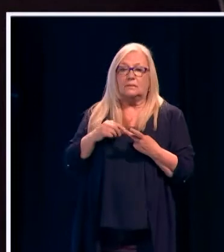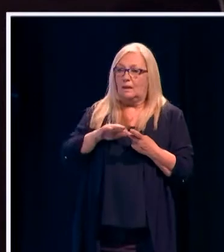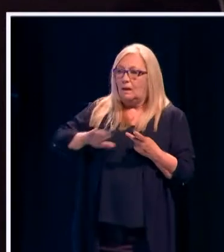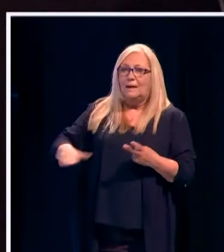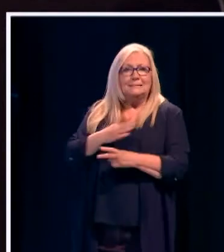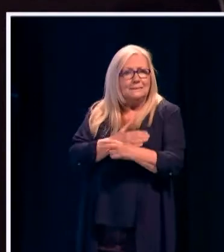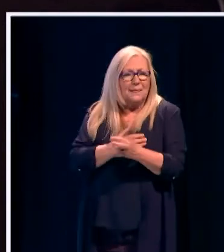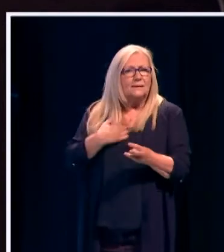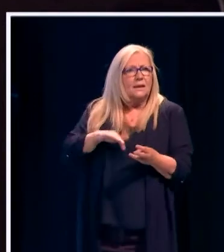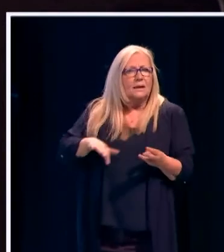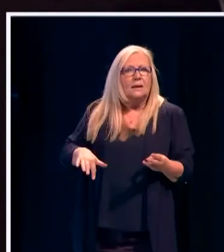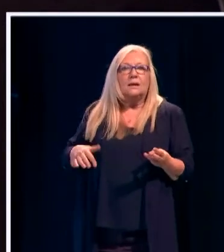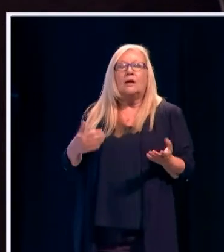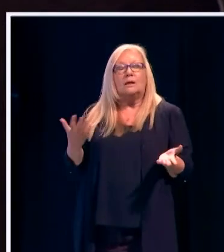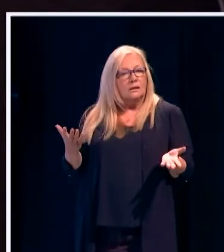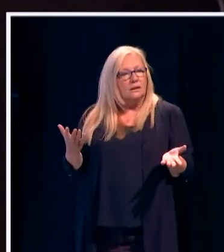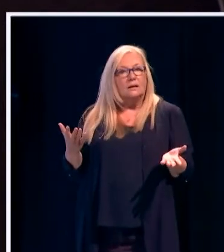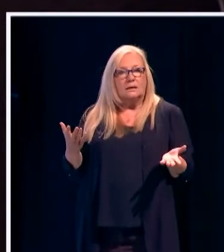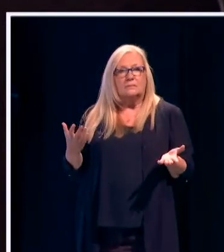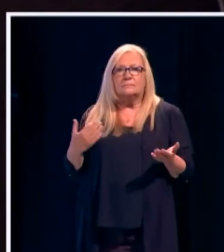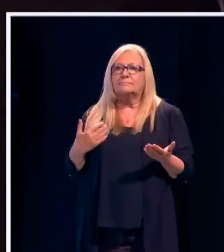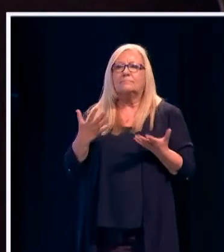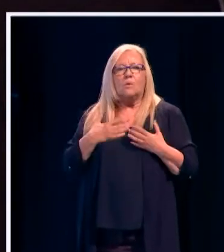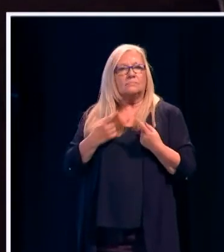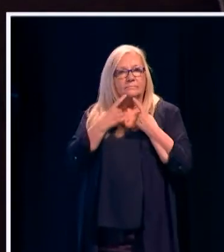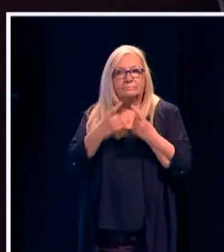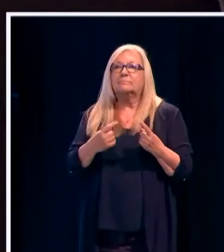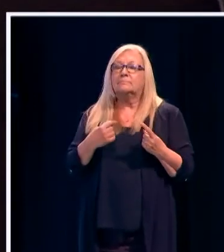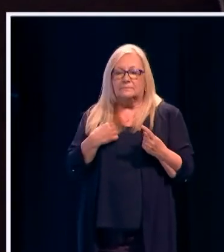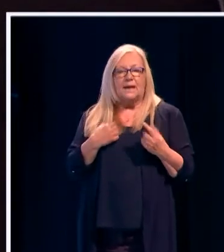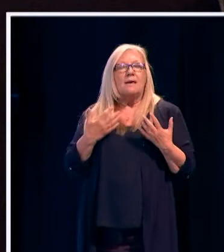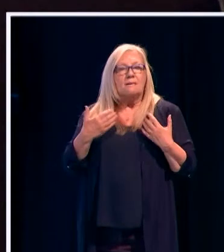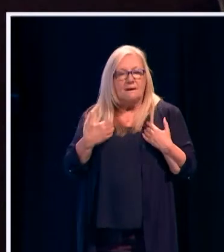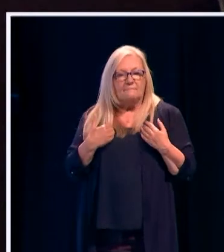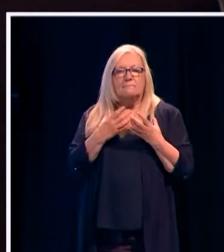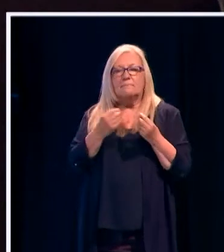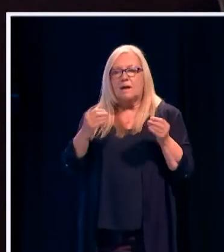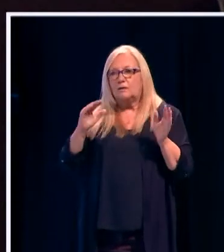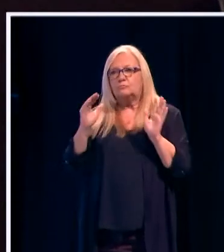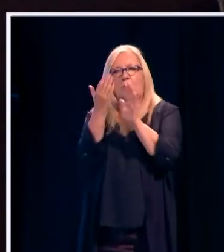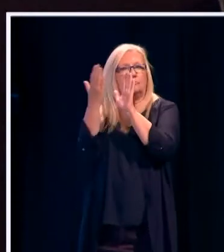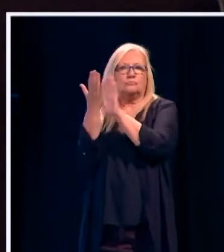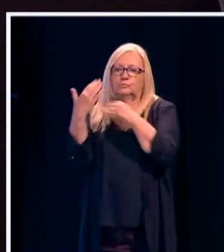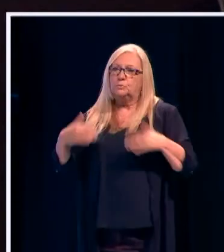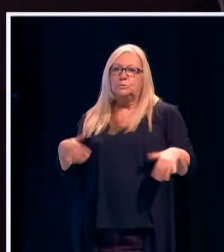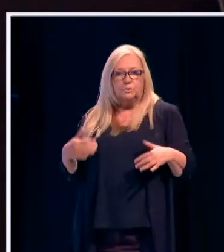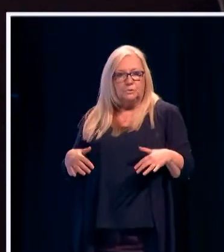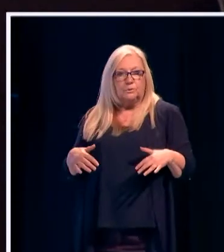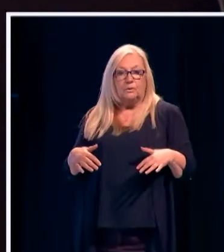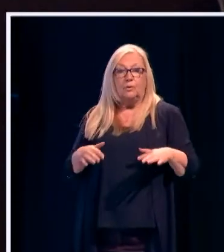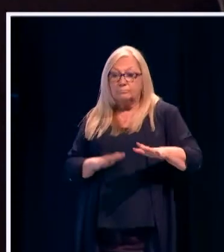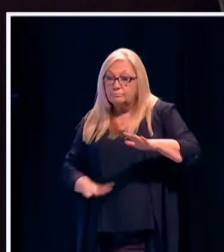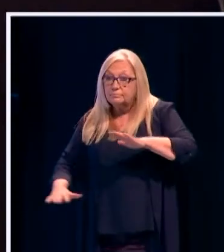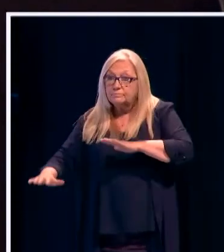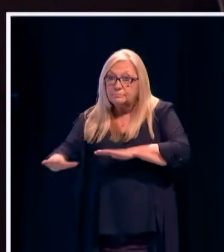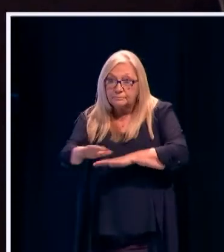what I would like to highlight is the challenges that we face on the ground and the challenges we face at the